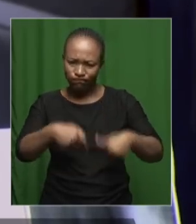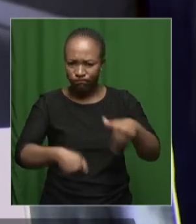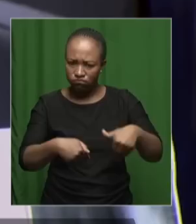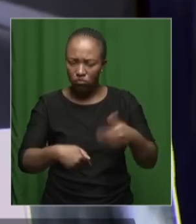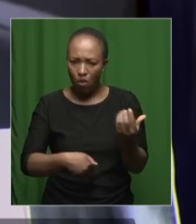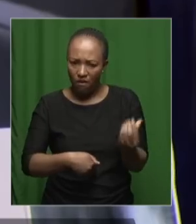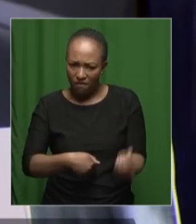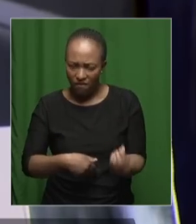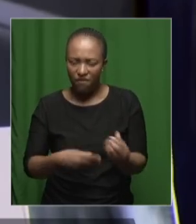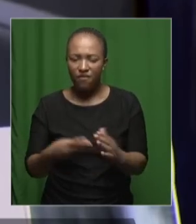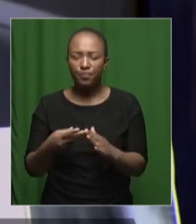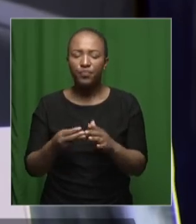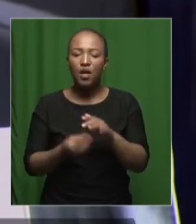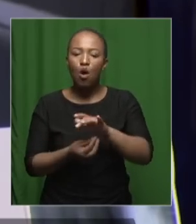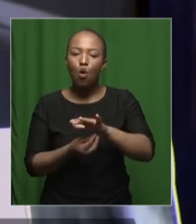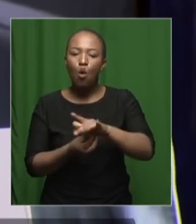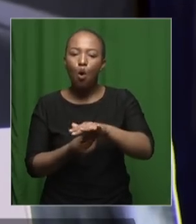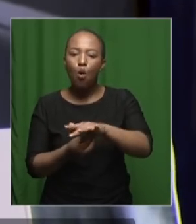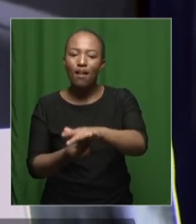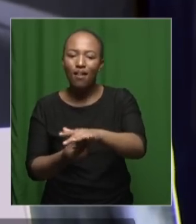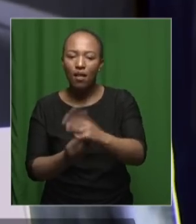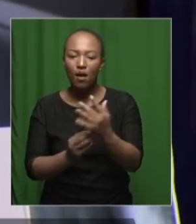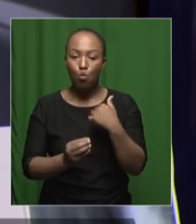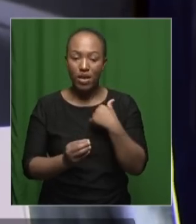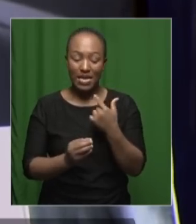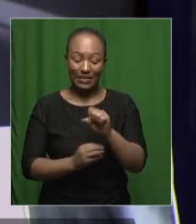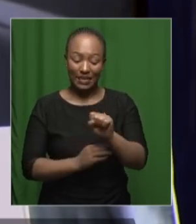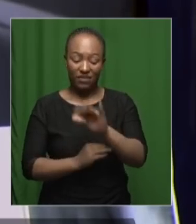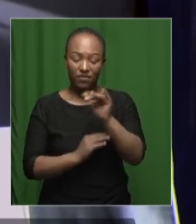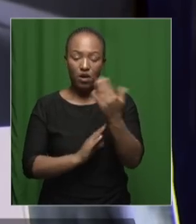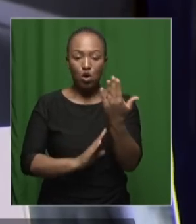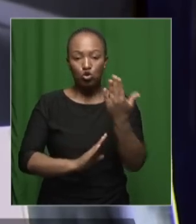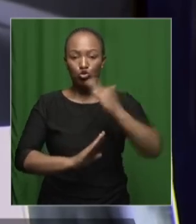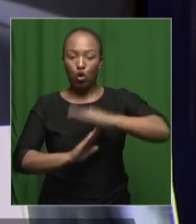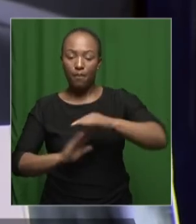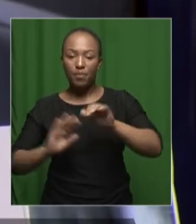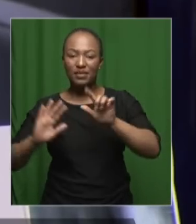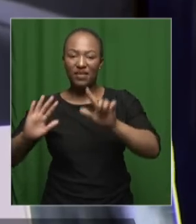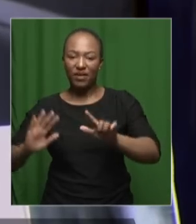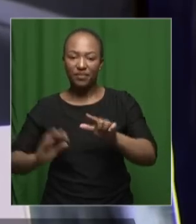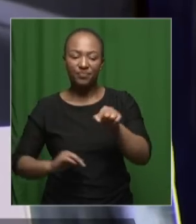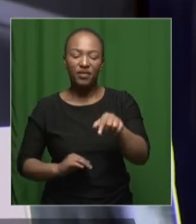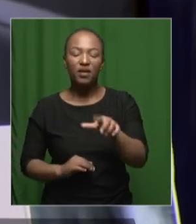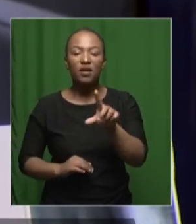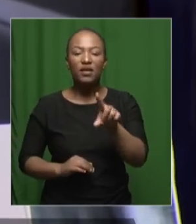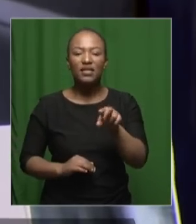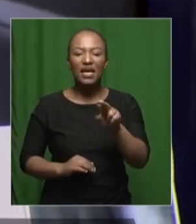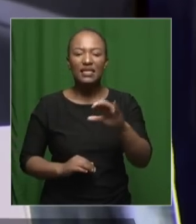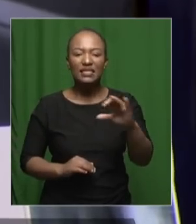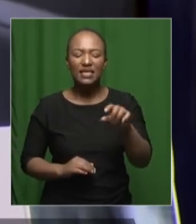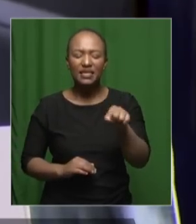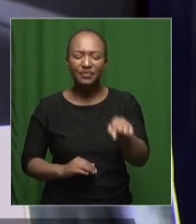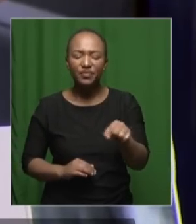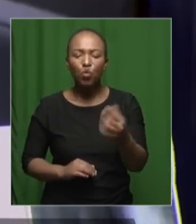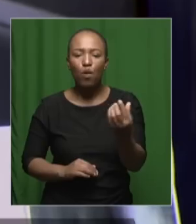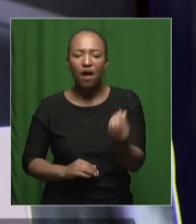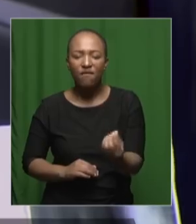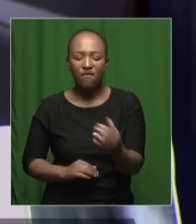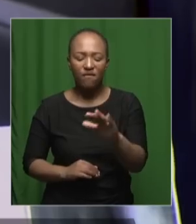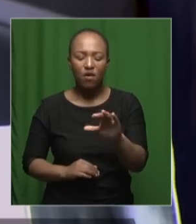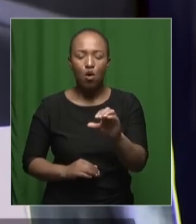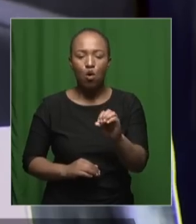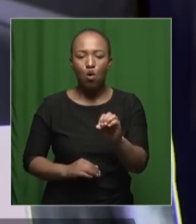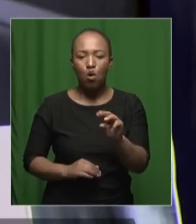7 in coal production. On a world scale, DRC is #1 on cobalt production. On a world scale,